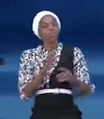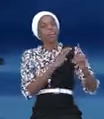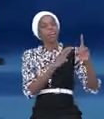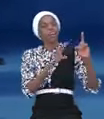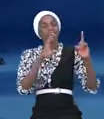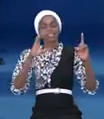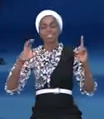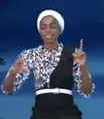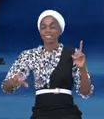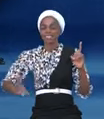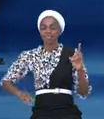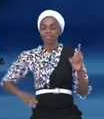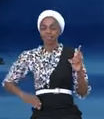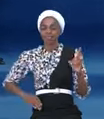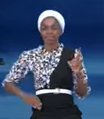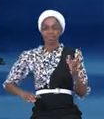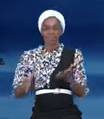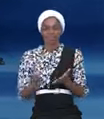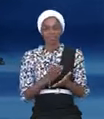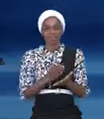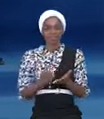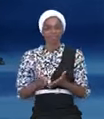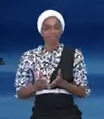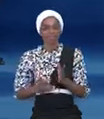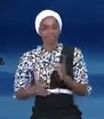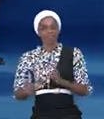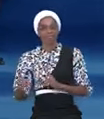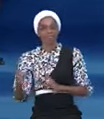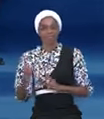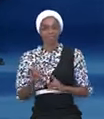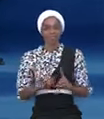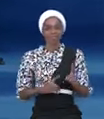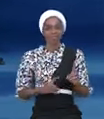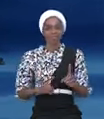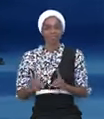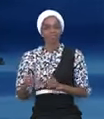through Christ. Now say that. I want to hear you.